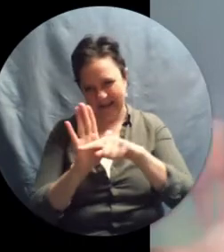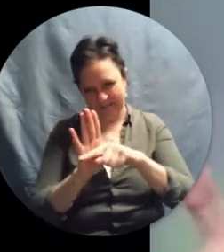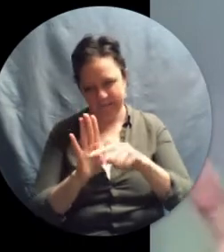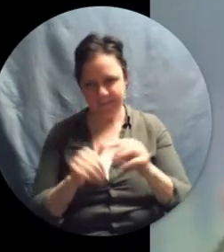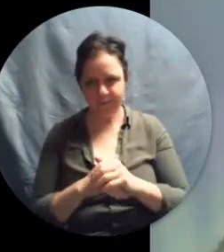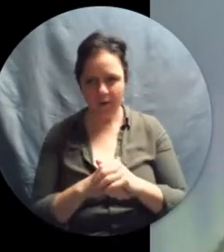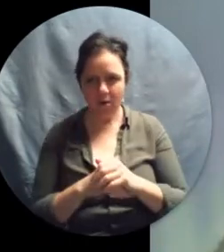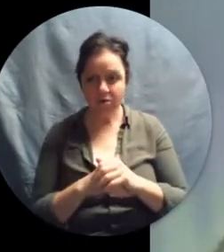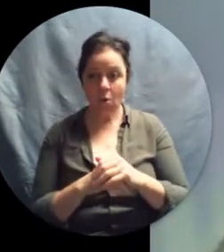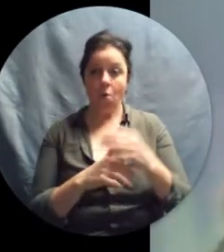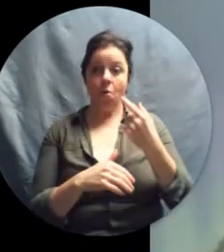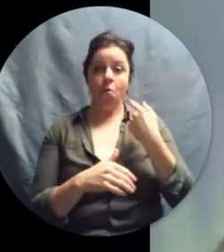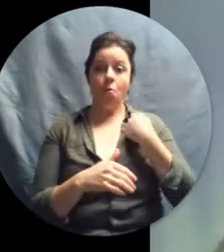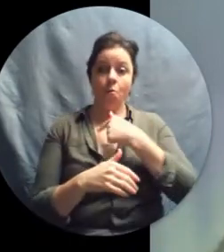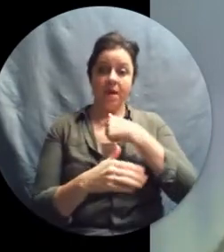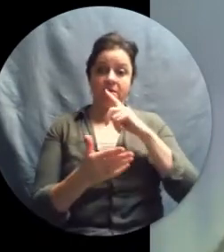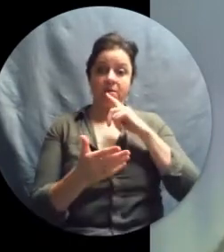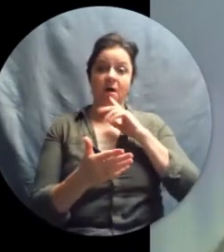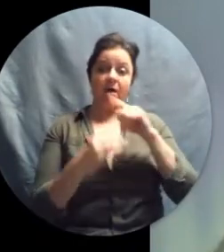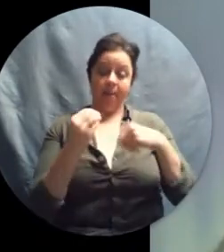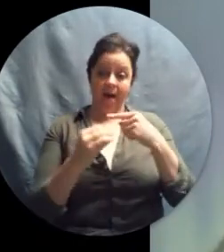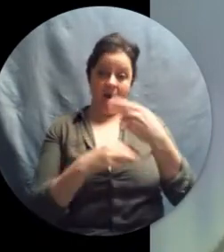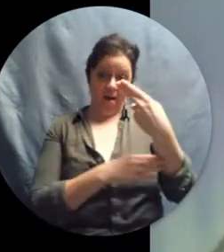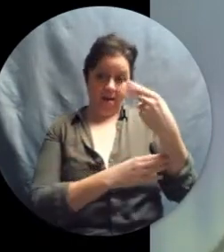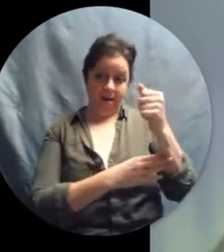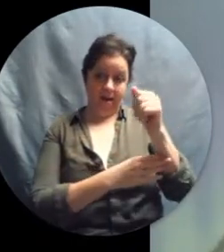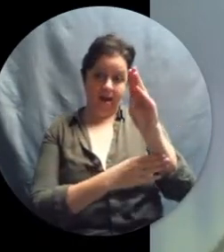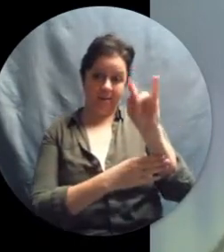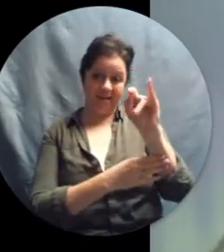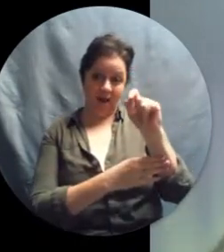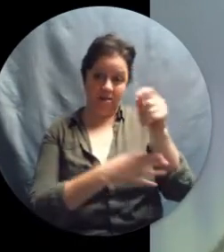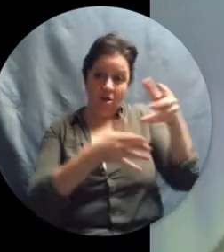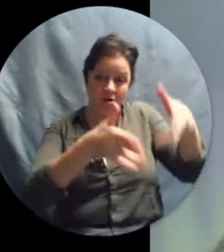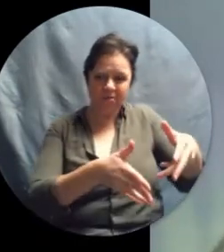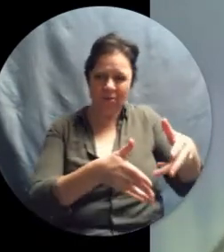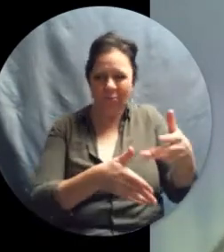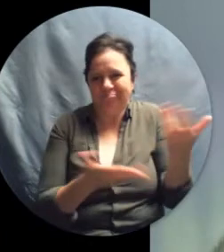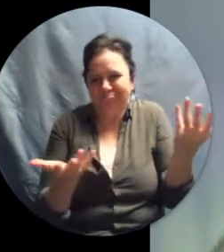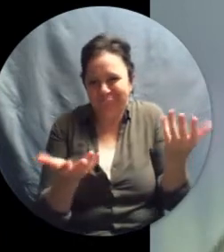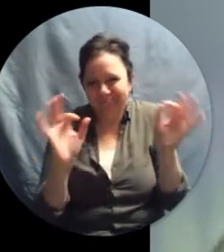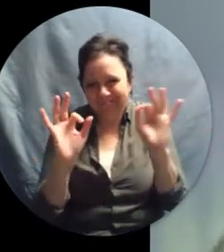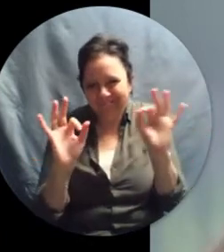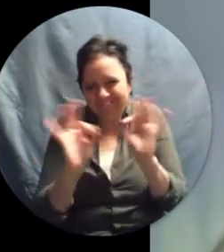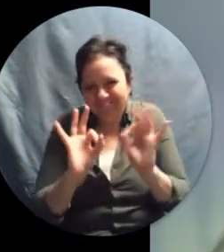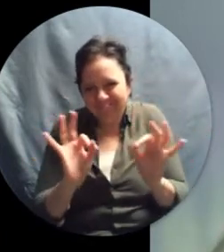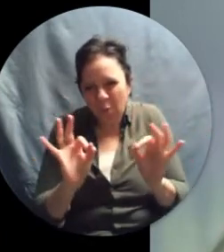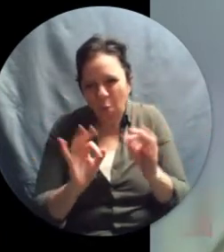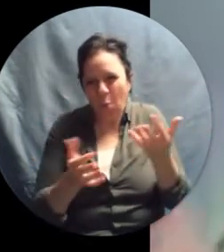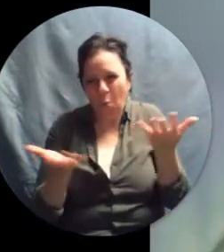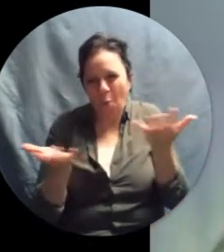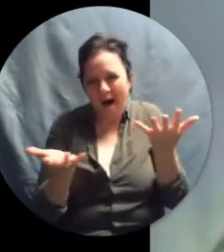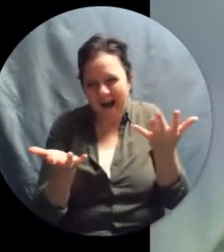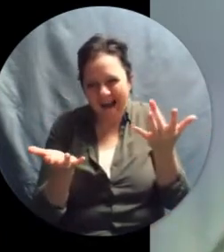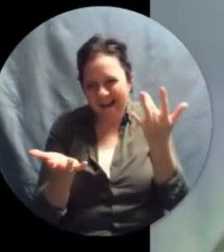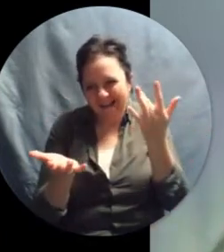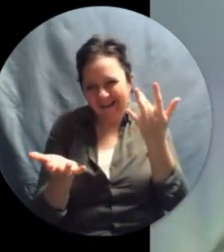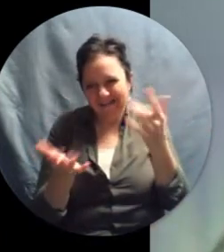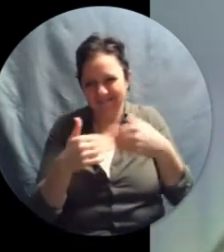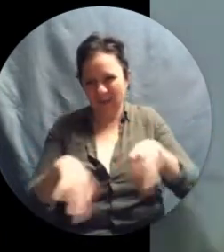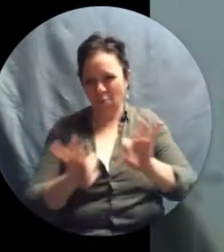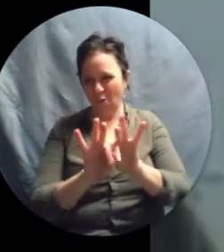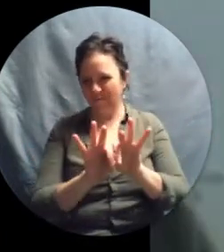What's the big problem with habitat losses? If we move, organisms from one environment to another, they can just move, can't